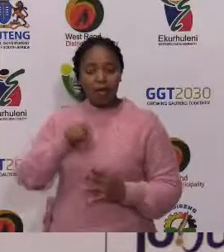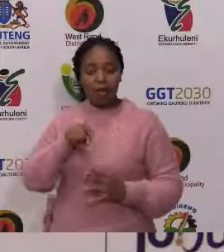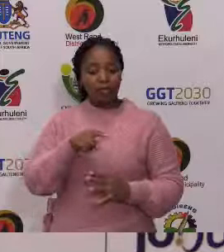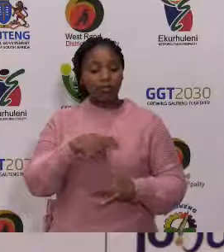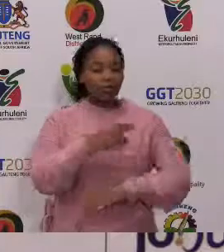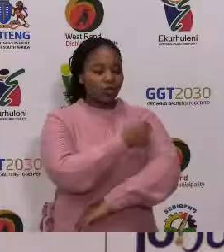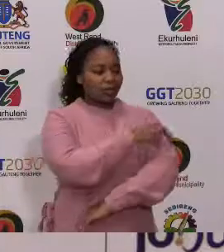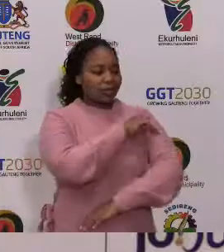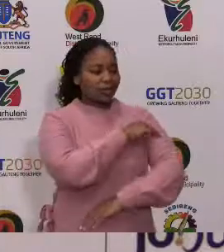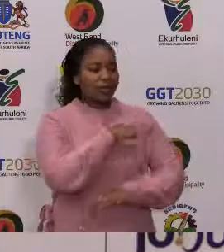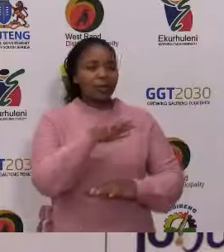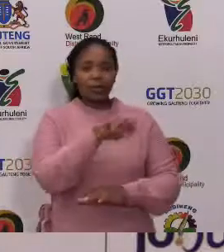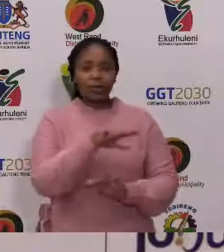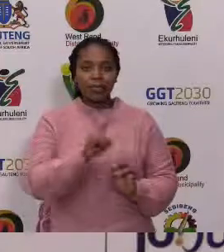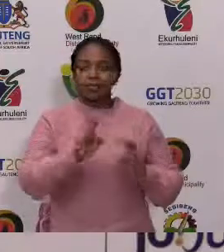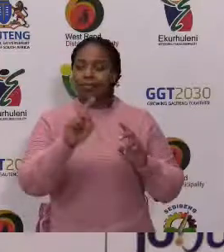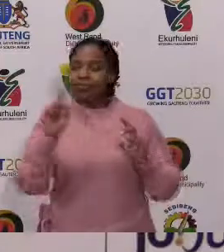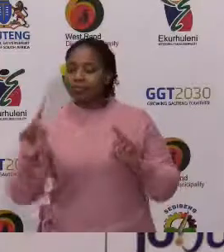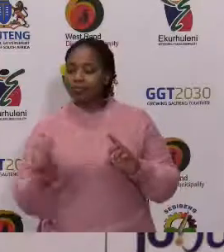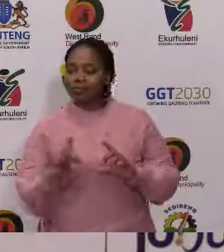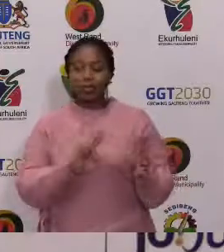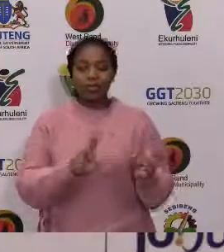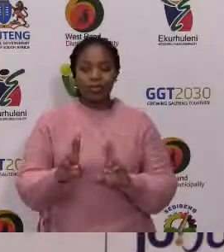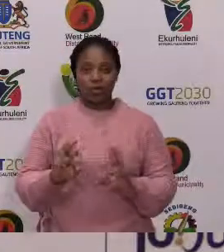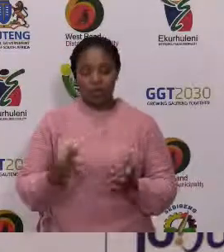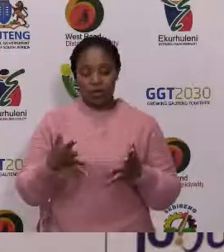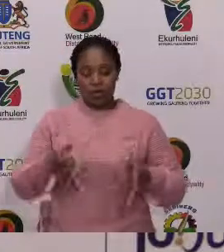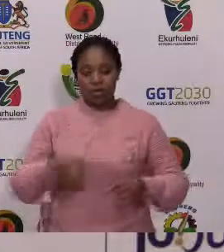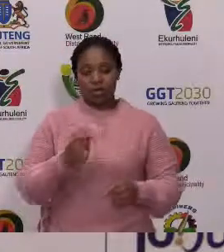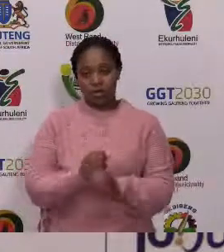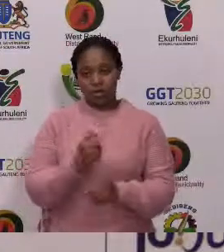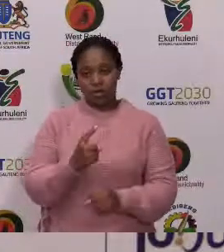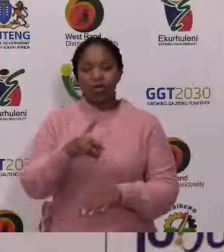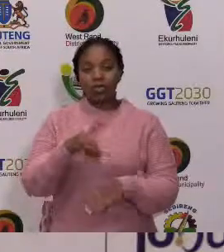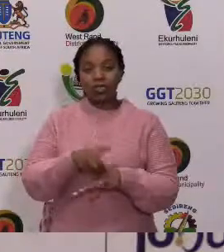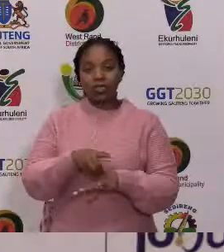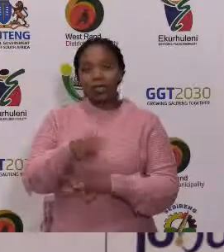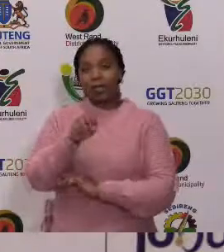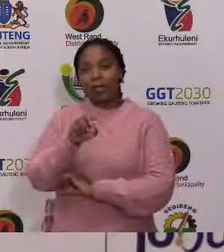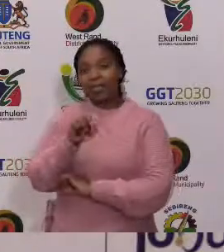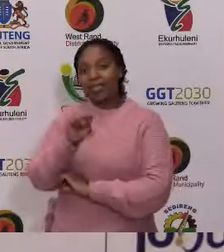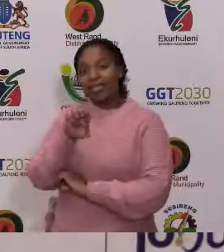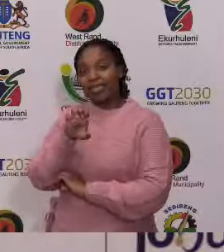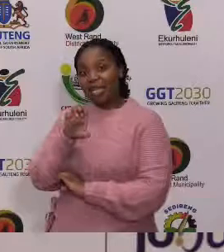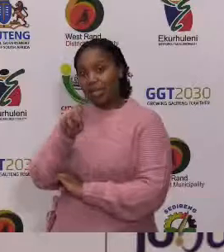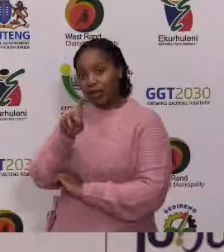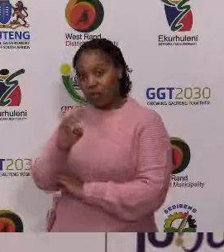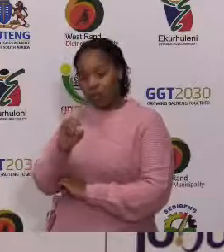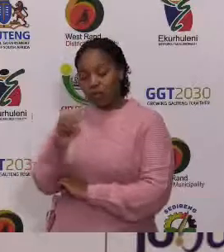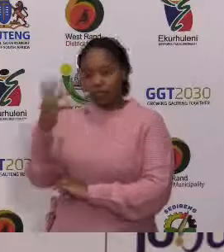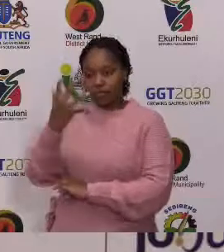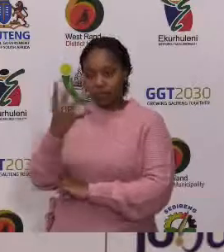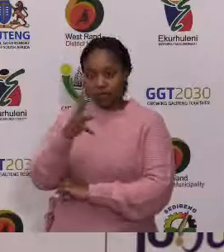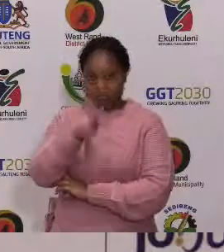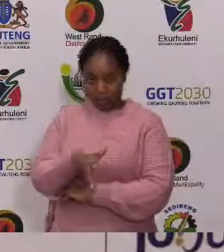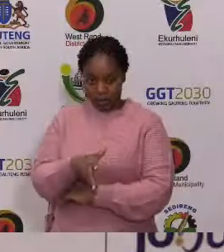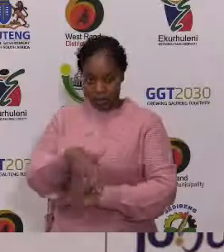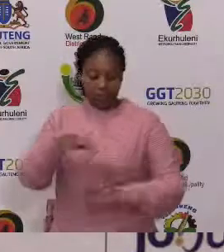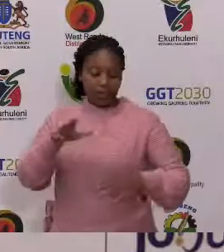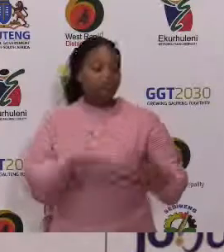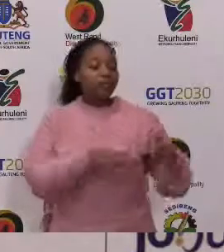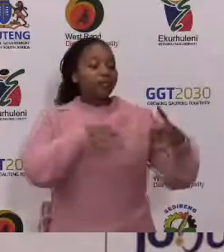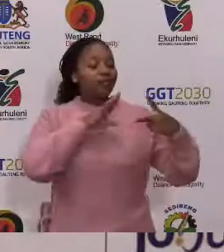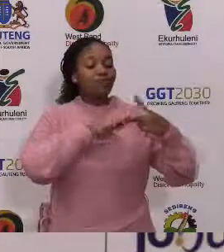facilities? How ready are we with that? Dr. Maseko is going to present that. The second presentation is about how